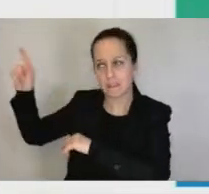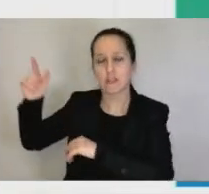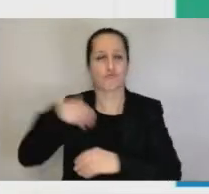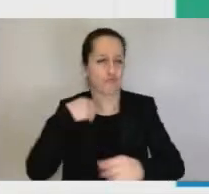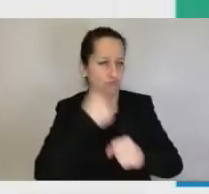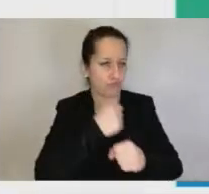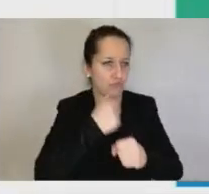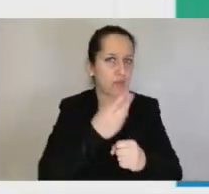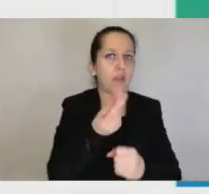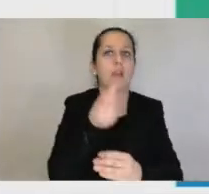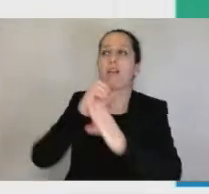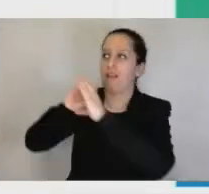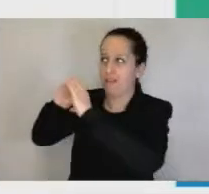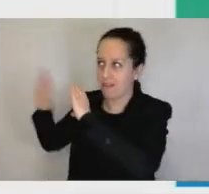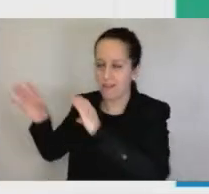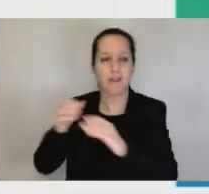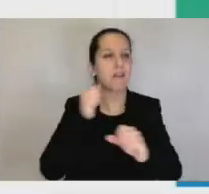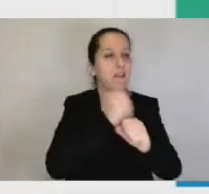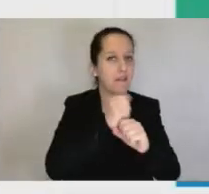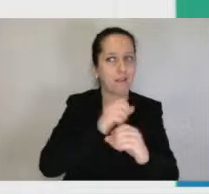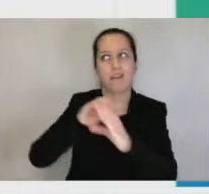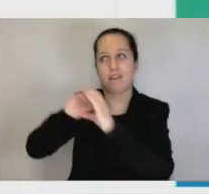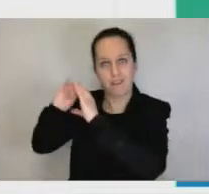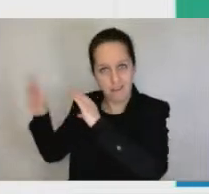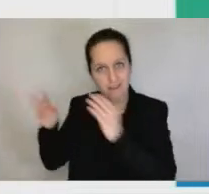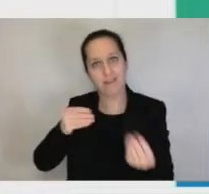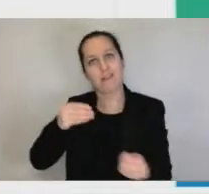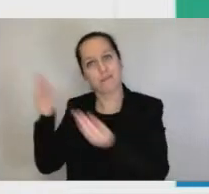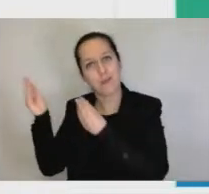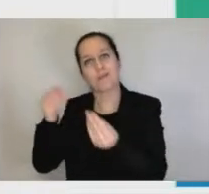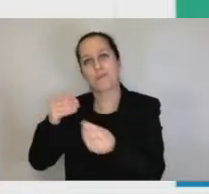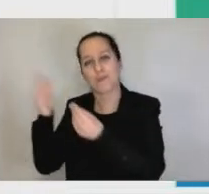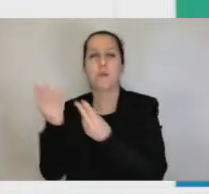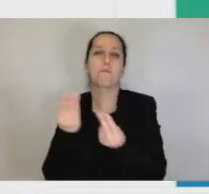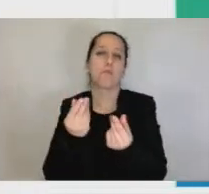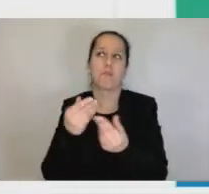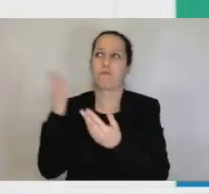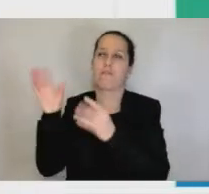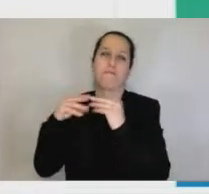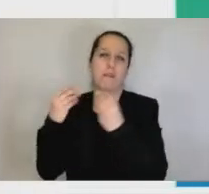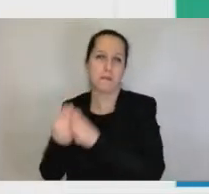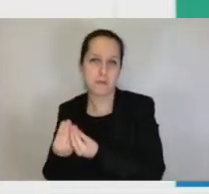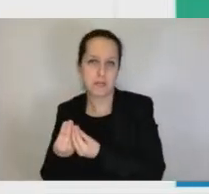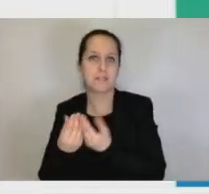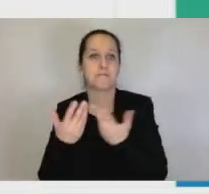home depend on the remittances they send. The migrants thus have greater